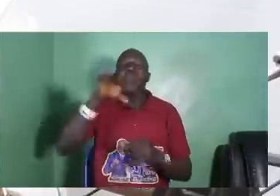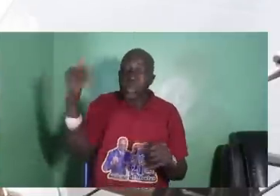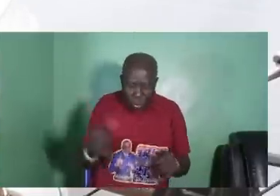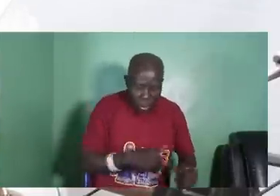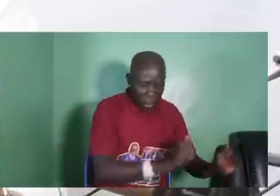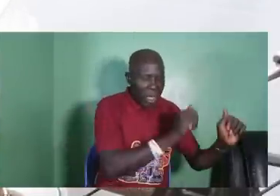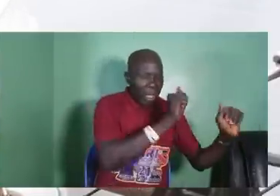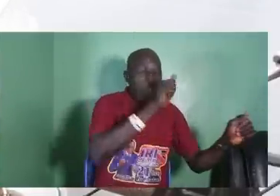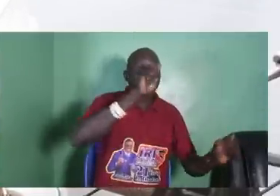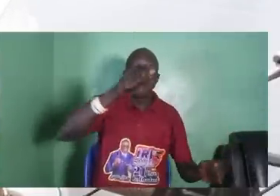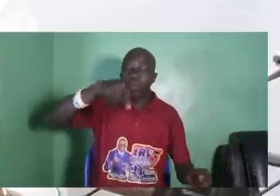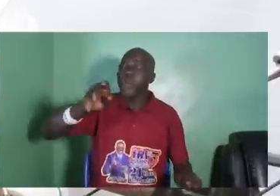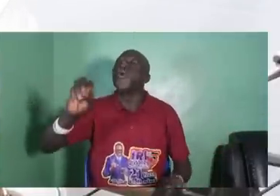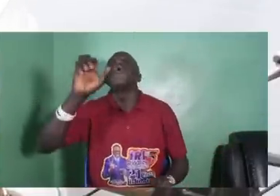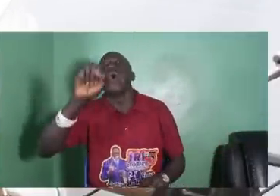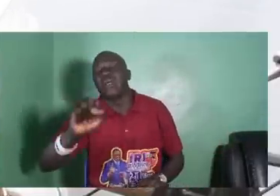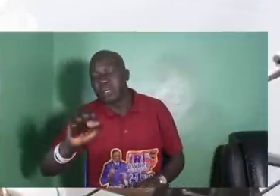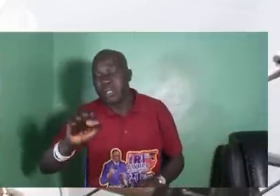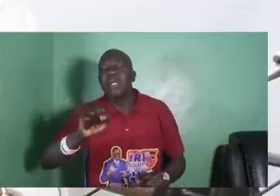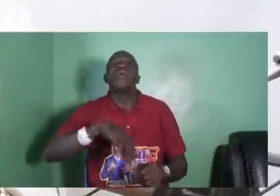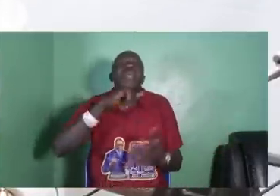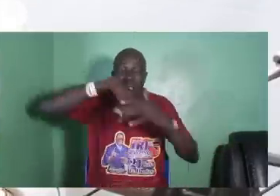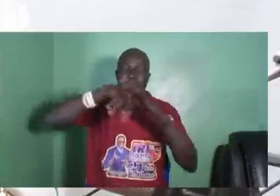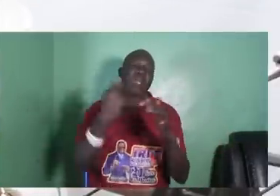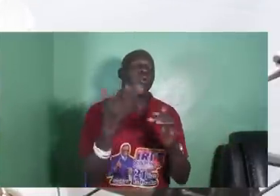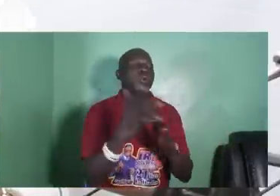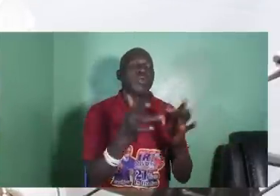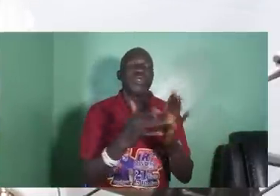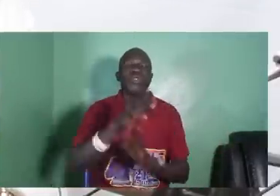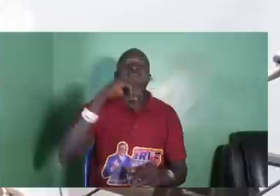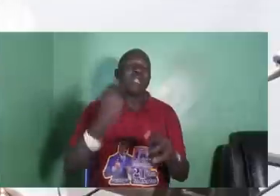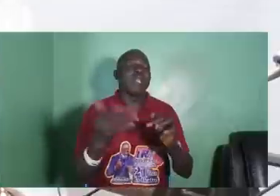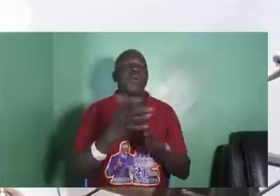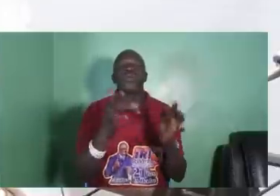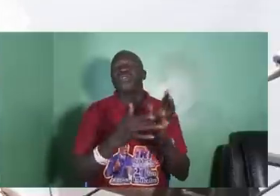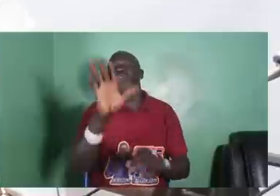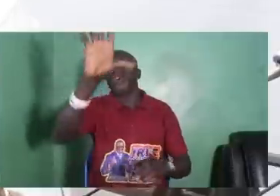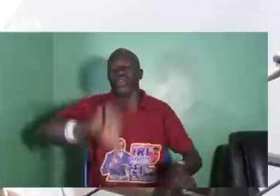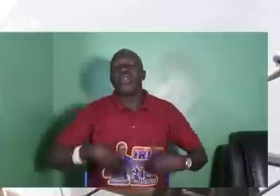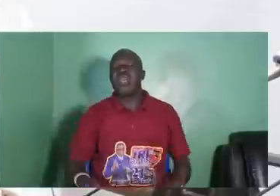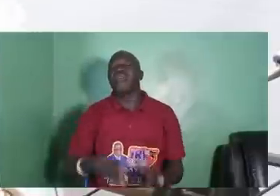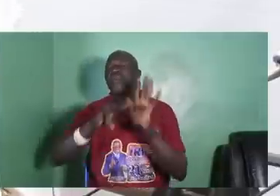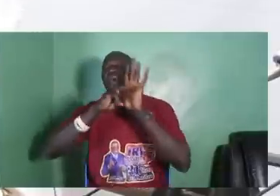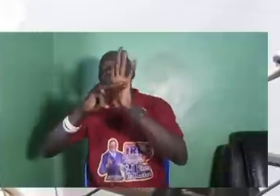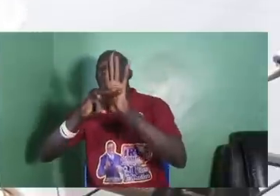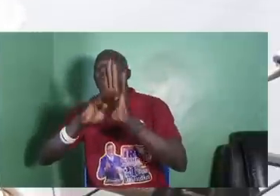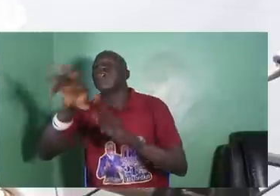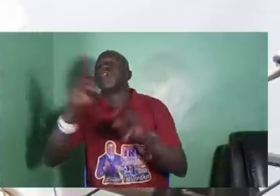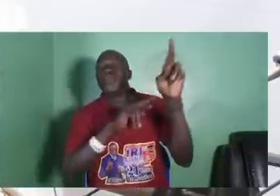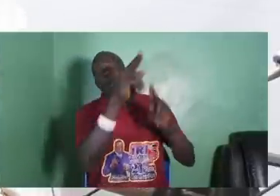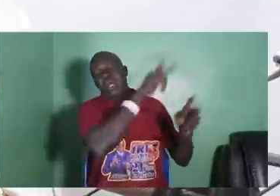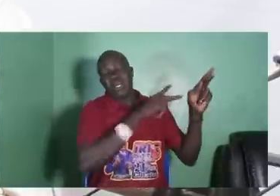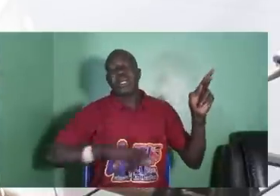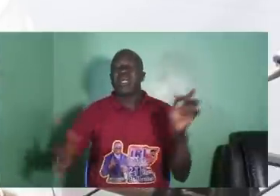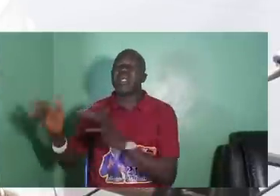Yeah. Apostle. A-P-O-S. It's abbreviated A-P-O-S. In the name of Jesus. In the name of no, Jesus. In the name of Jesus. Aye, that form. Amen.